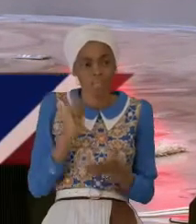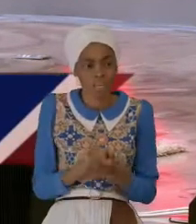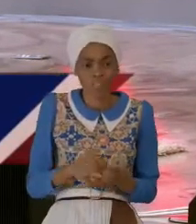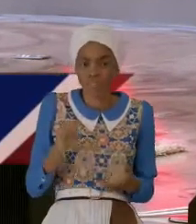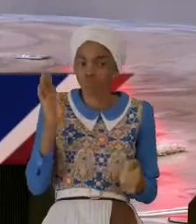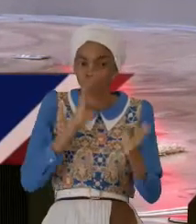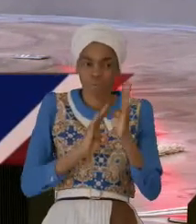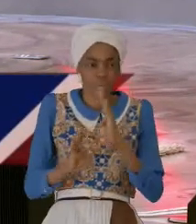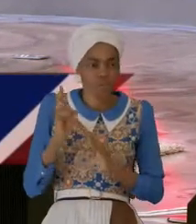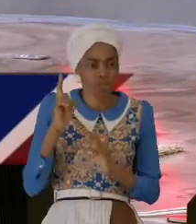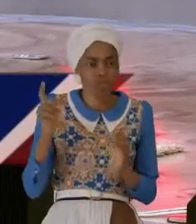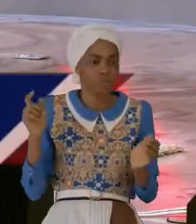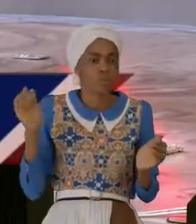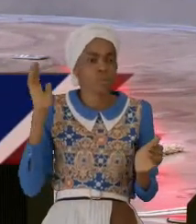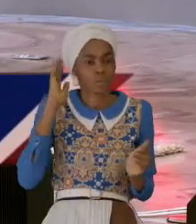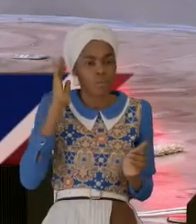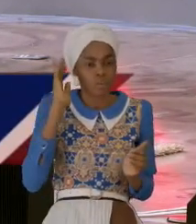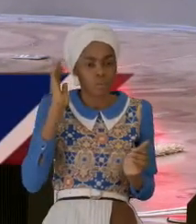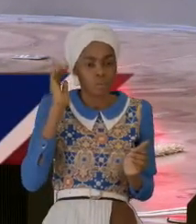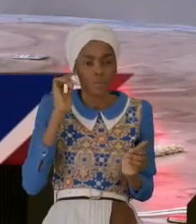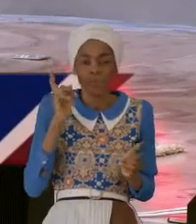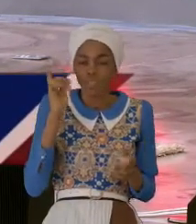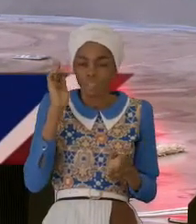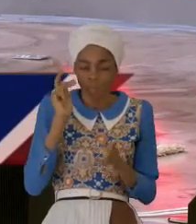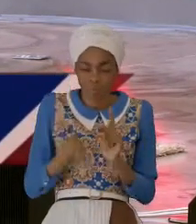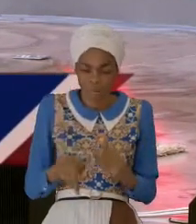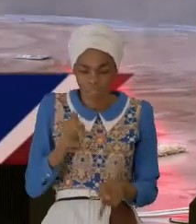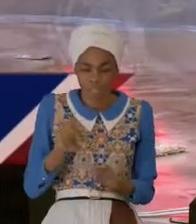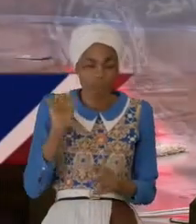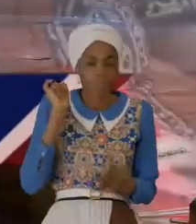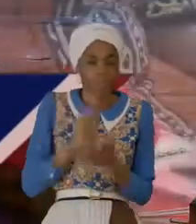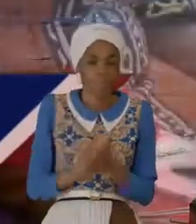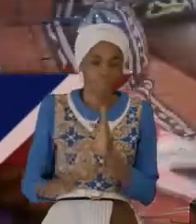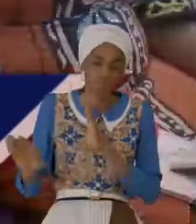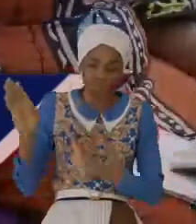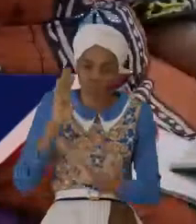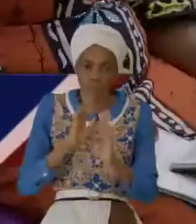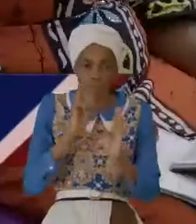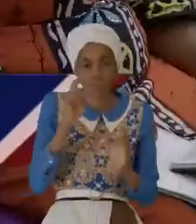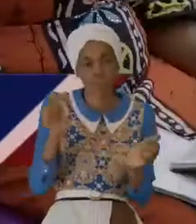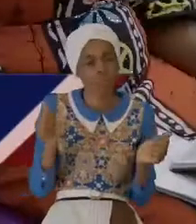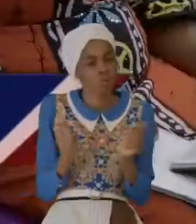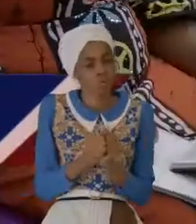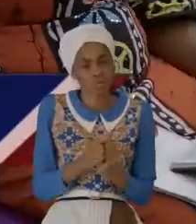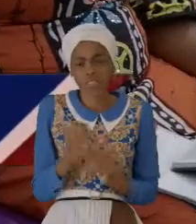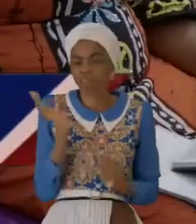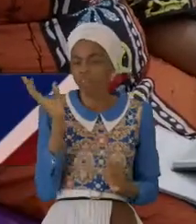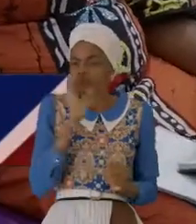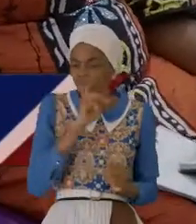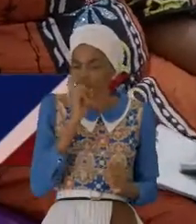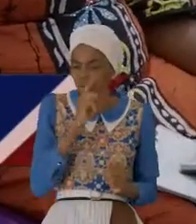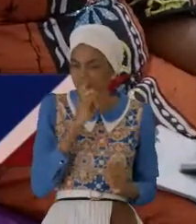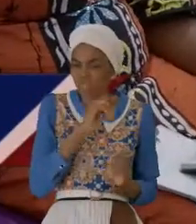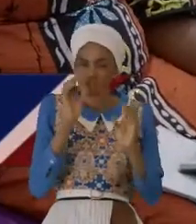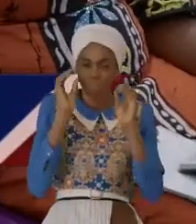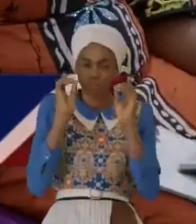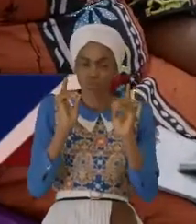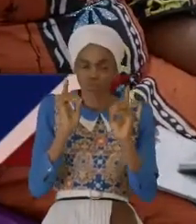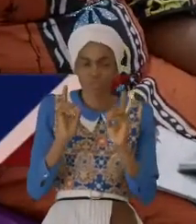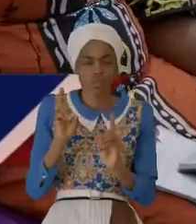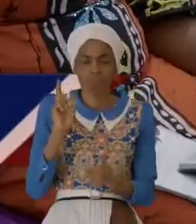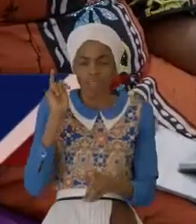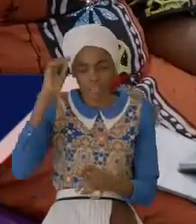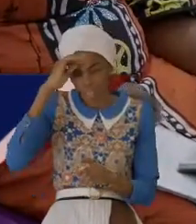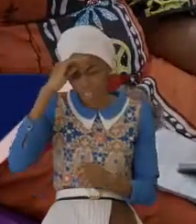false doctrina he that troubles you or circumcision he that troubles you